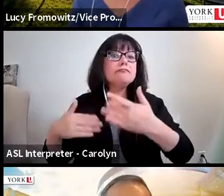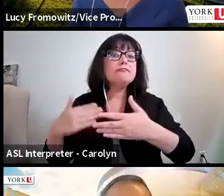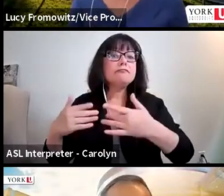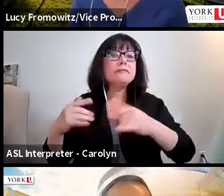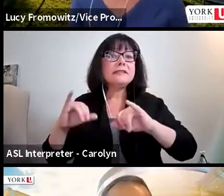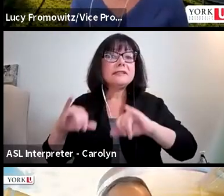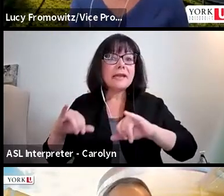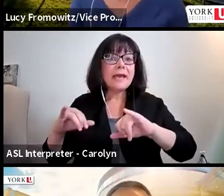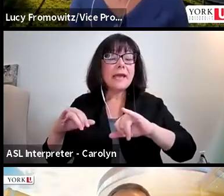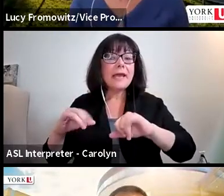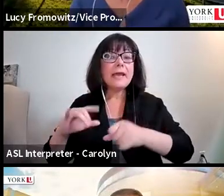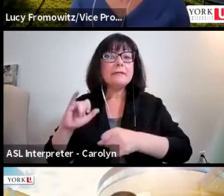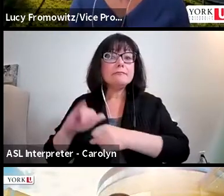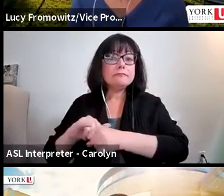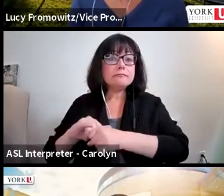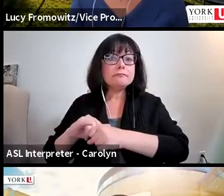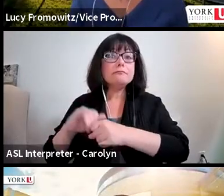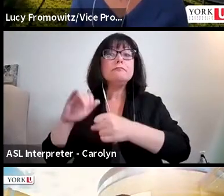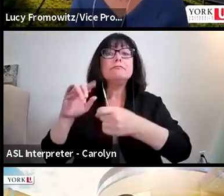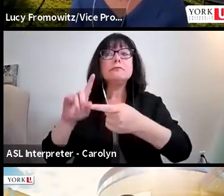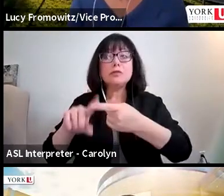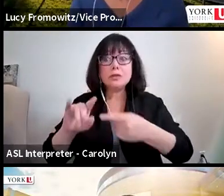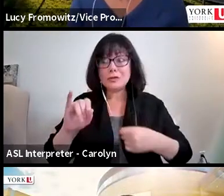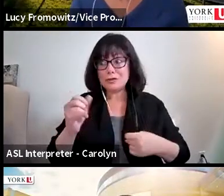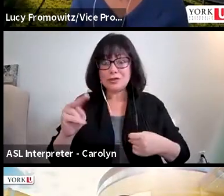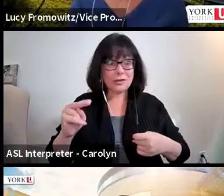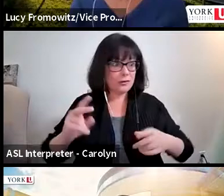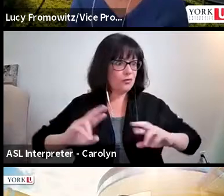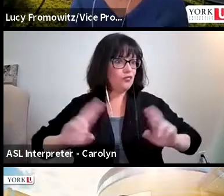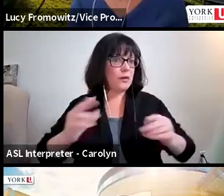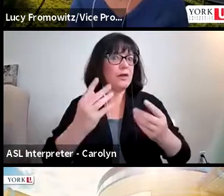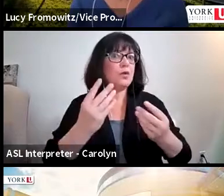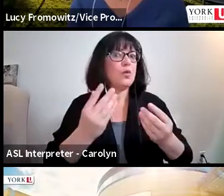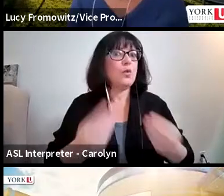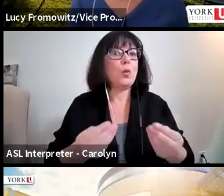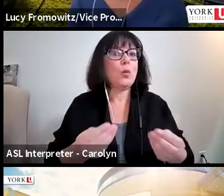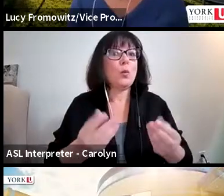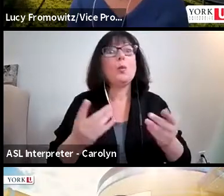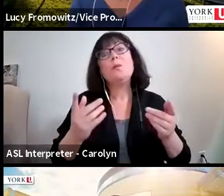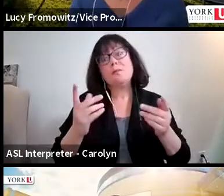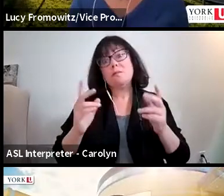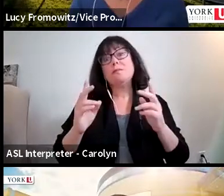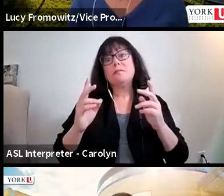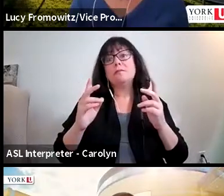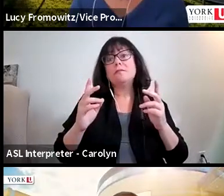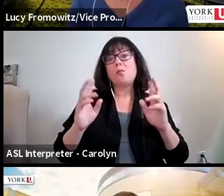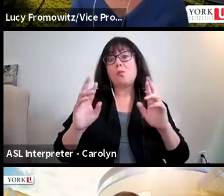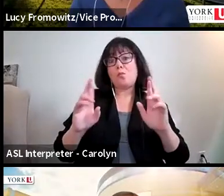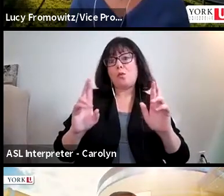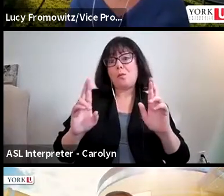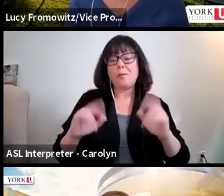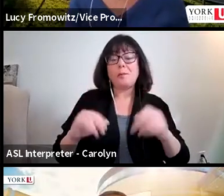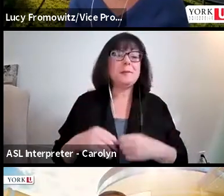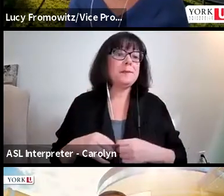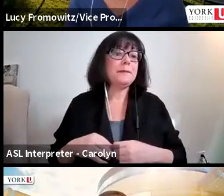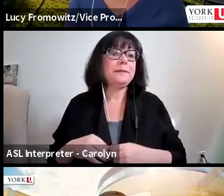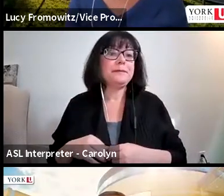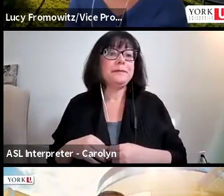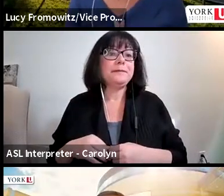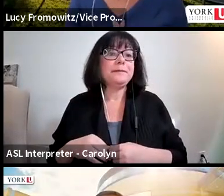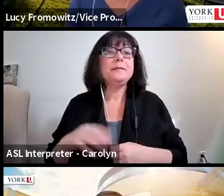advance of the January term starting. Similarly, in terms of our